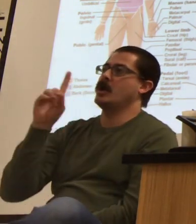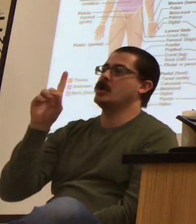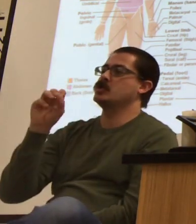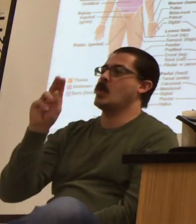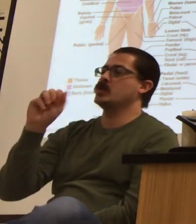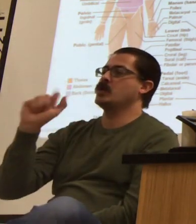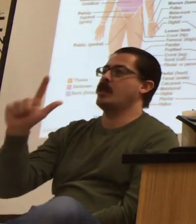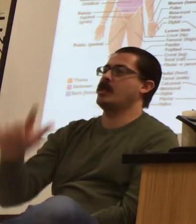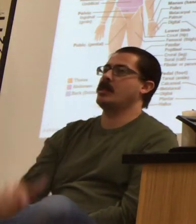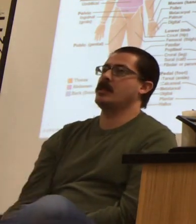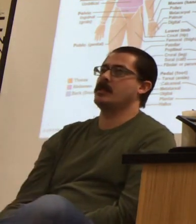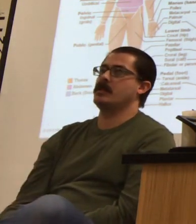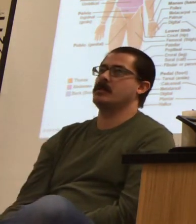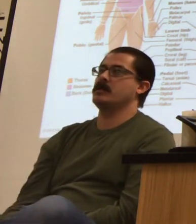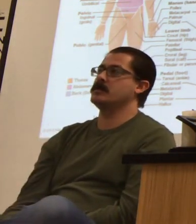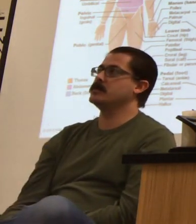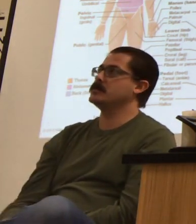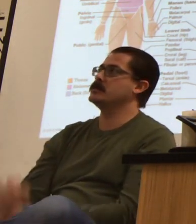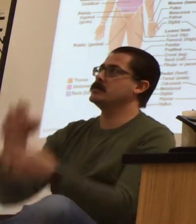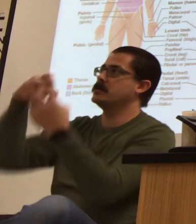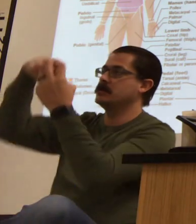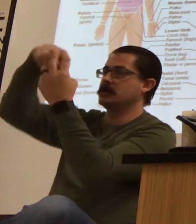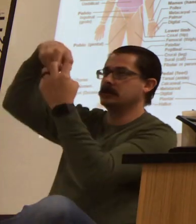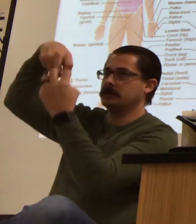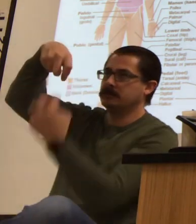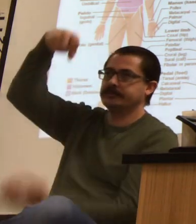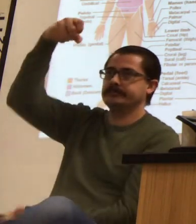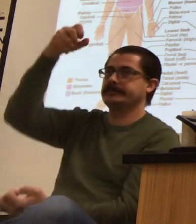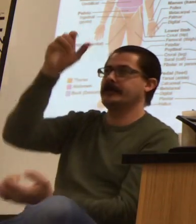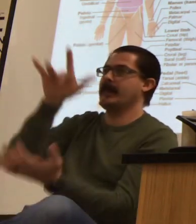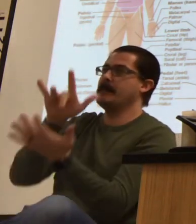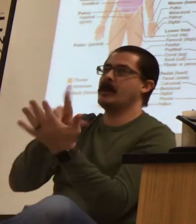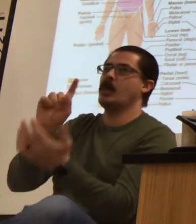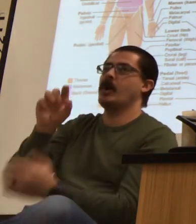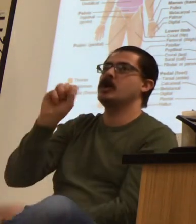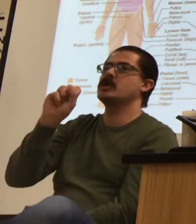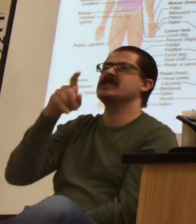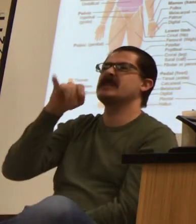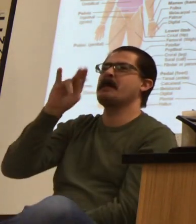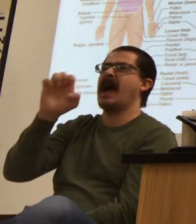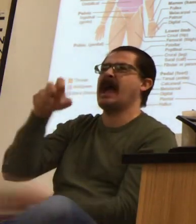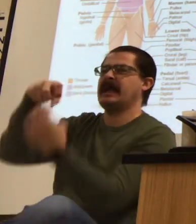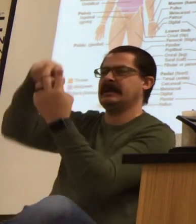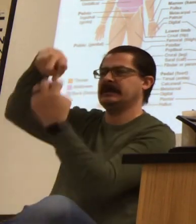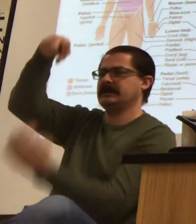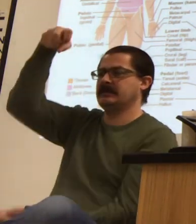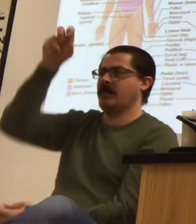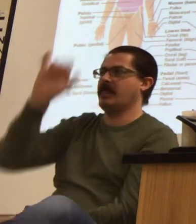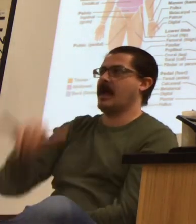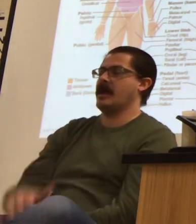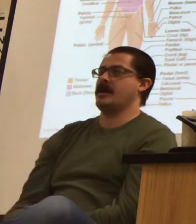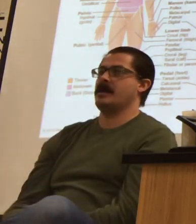So vertebral, yeah, basically right down the middle where your spine is, that region.